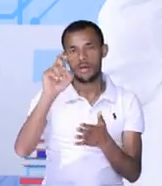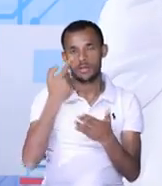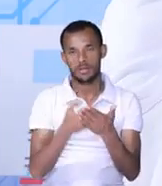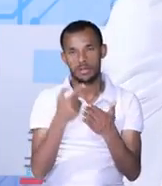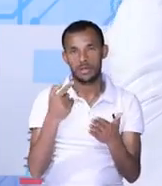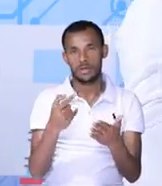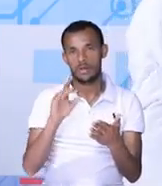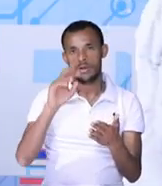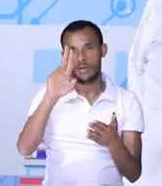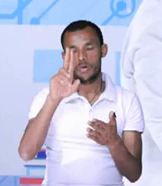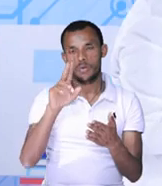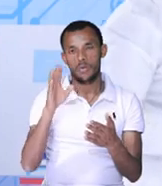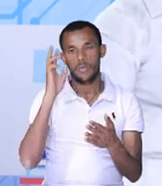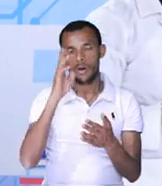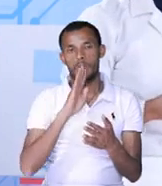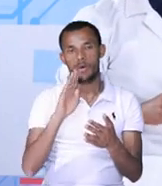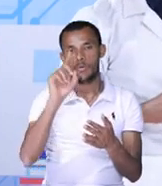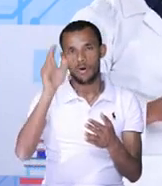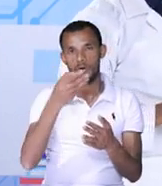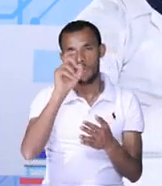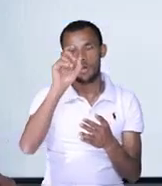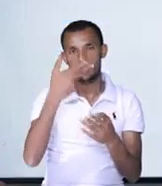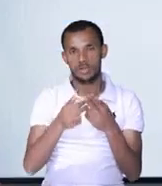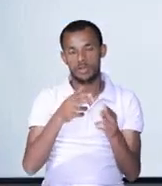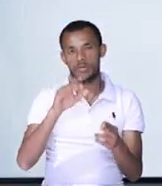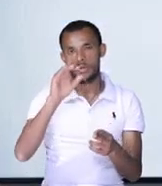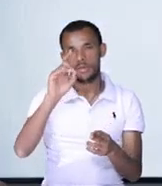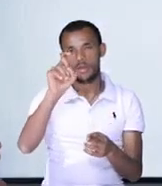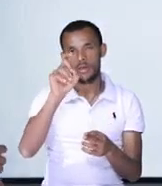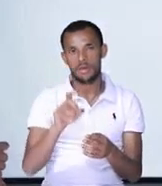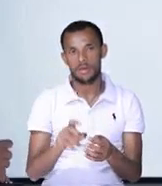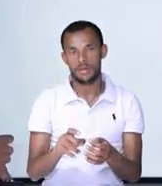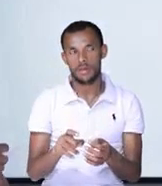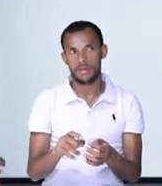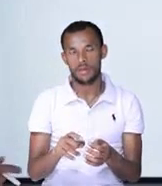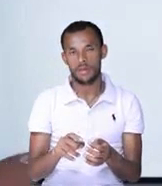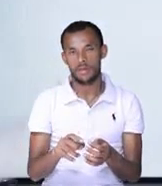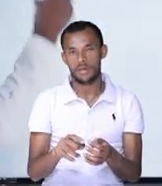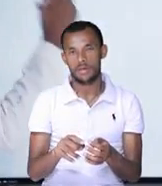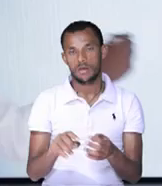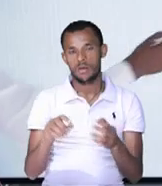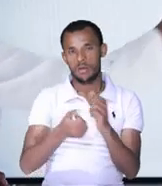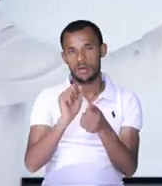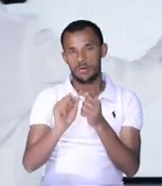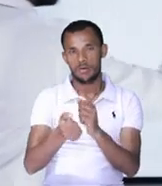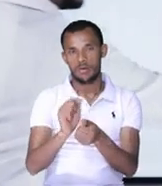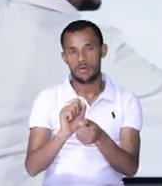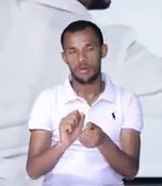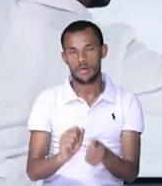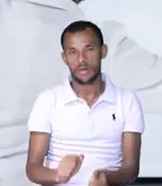there. So du will be 1 over x times dx. So substituting